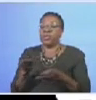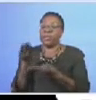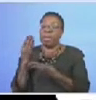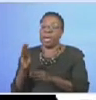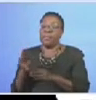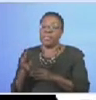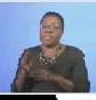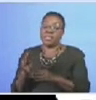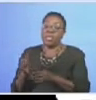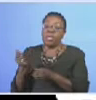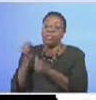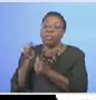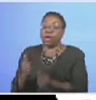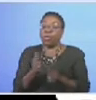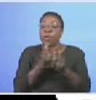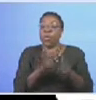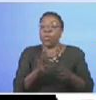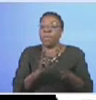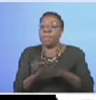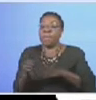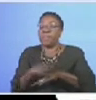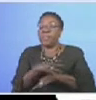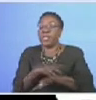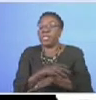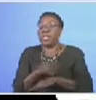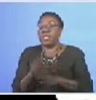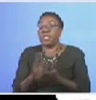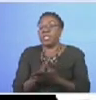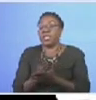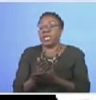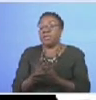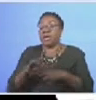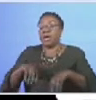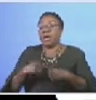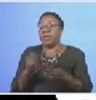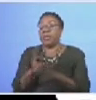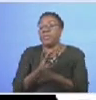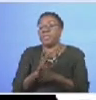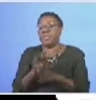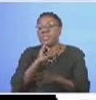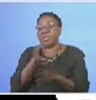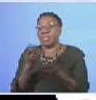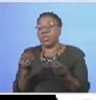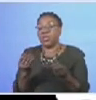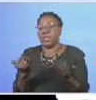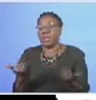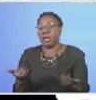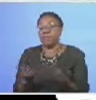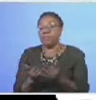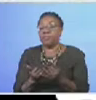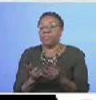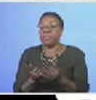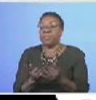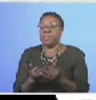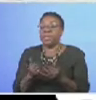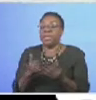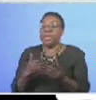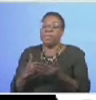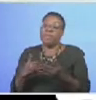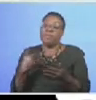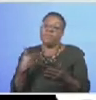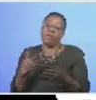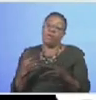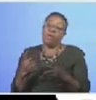during the pandemic, and a longtime vendor shared with our Betty Thompson Moss how he's picking up the pieces. In the pre-pandemic